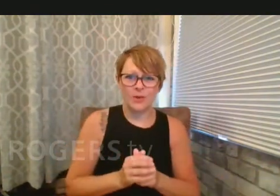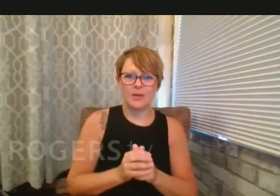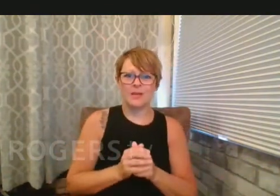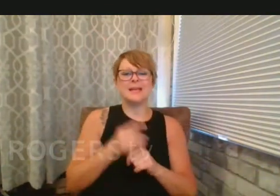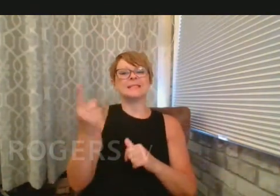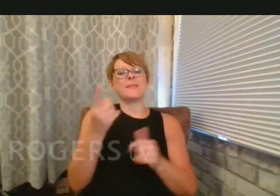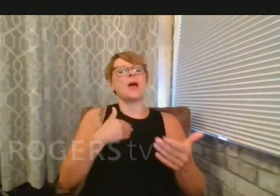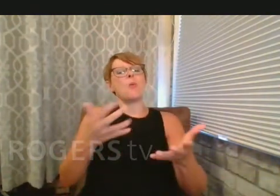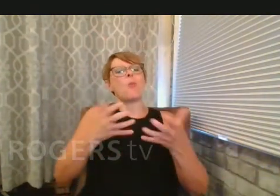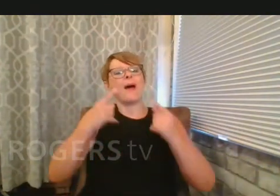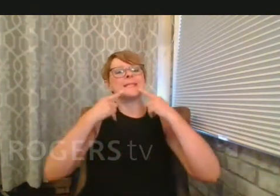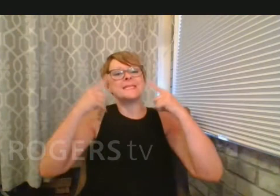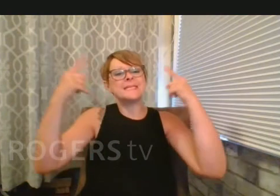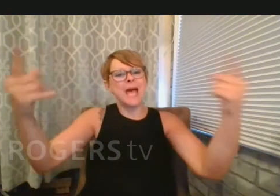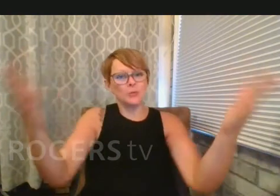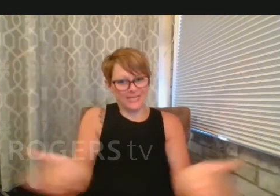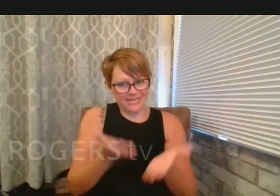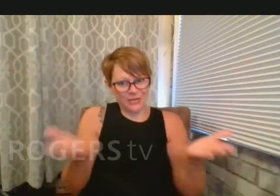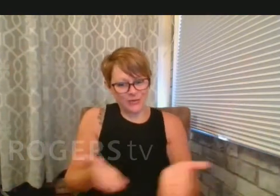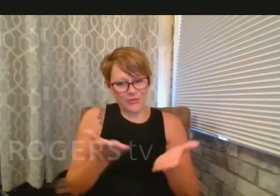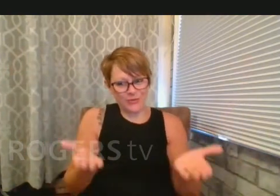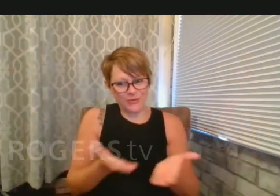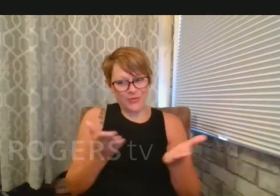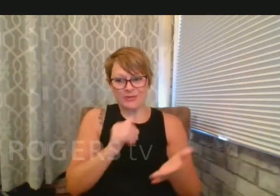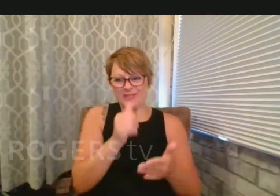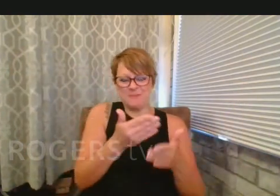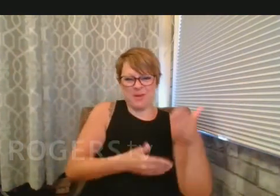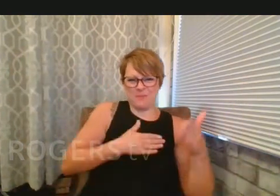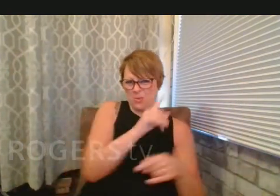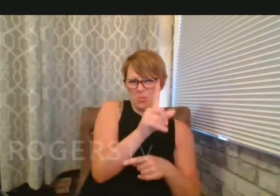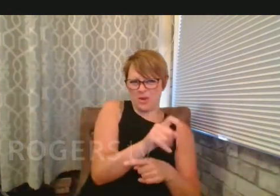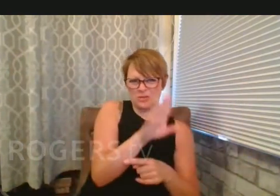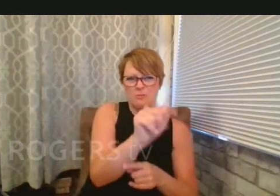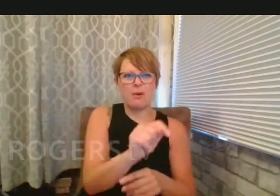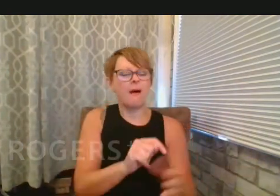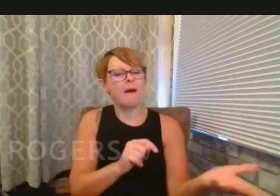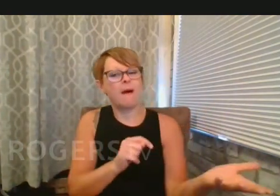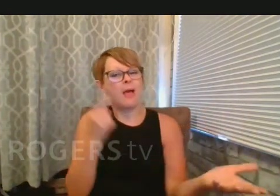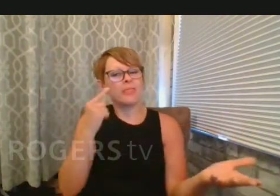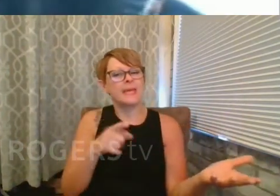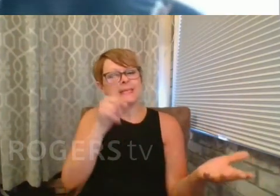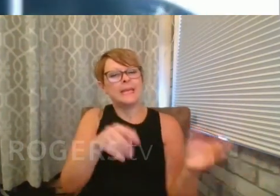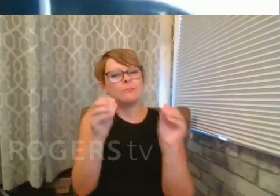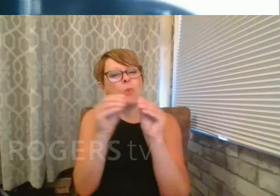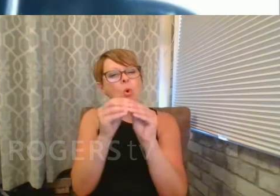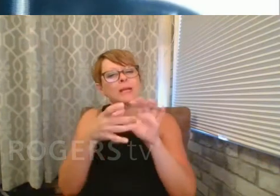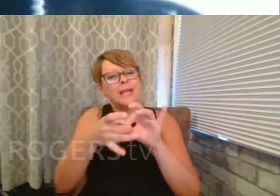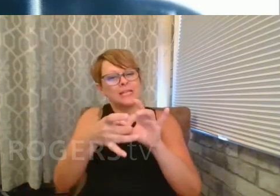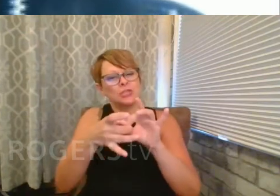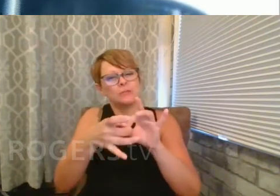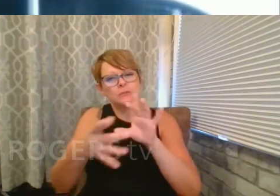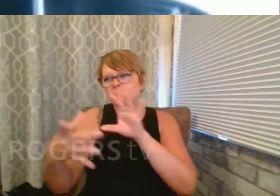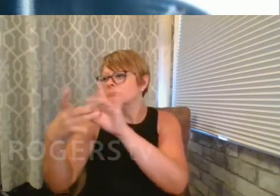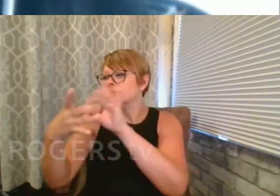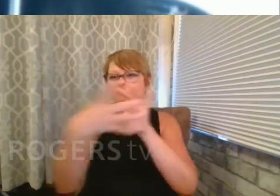here, and it's not really a part of my question, but I do think that we need more connection. Yeah. Just